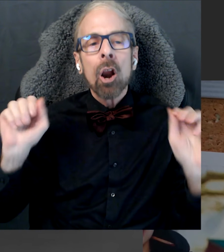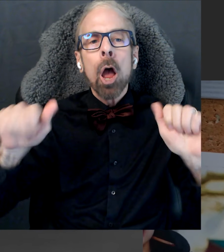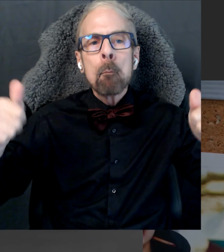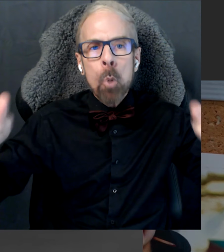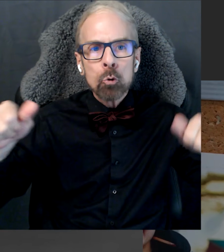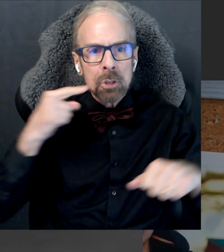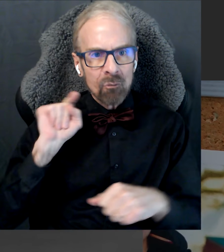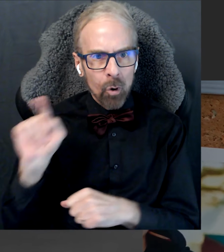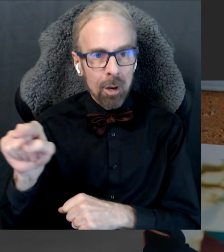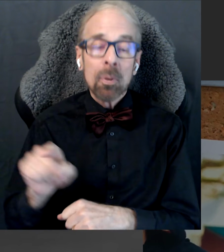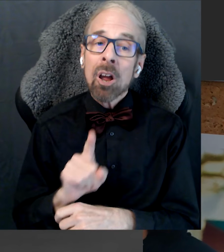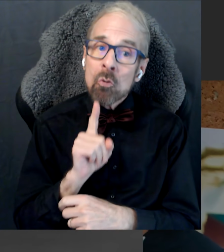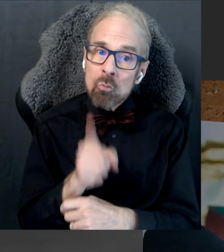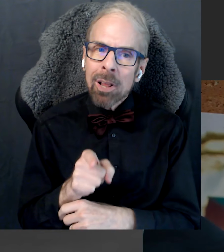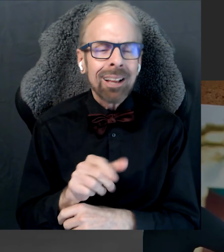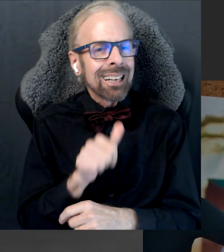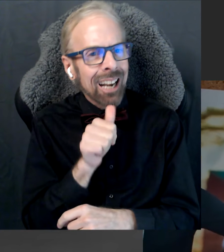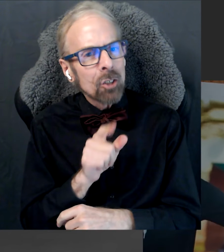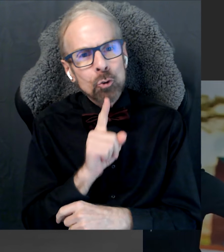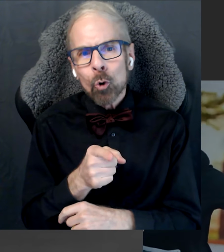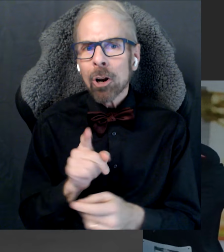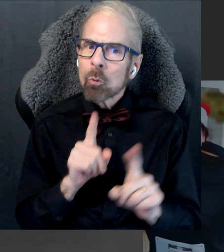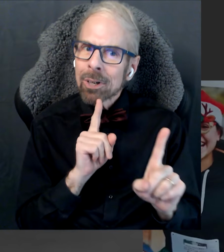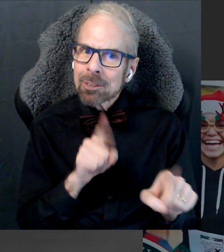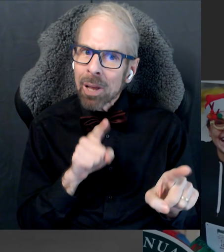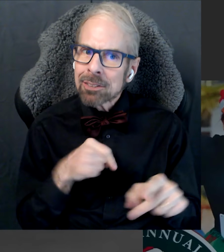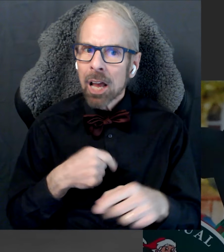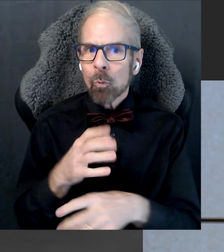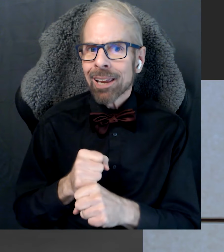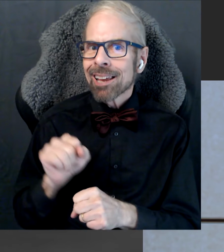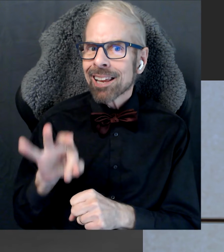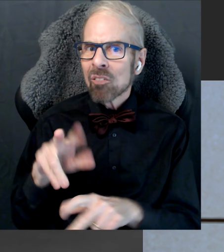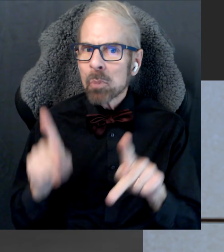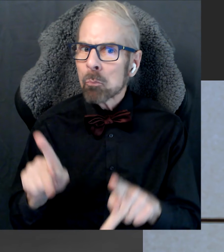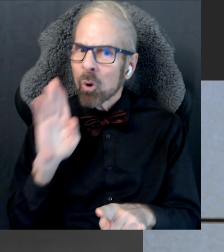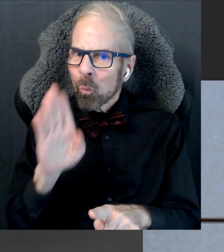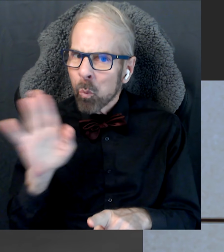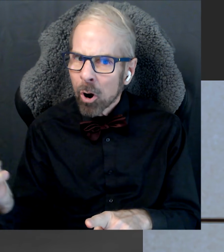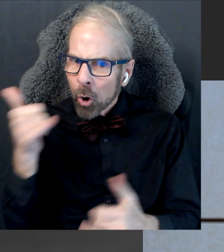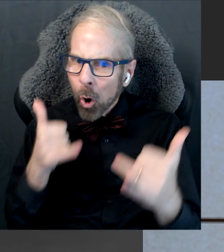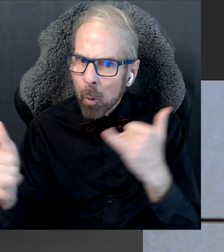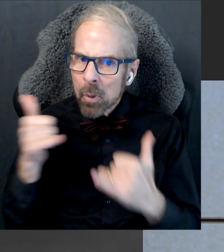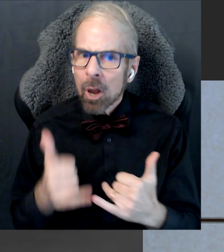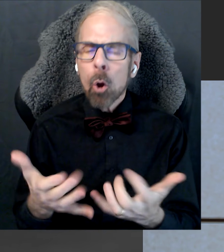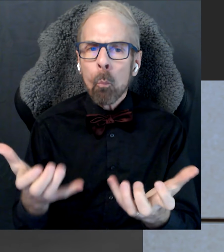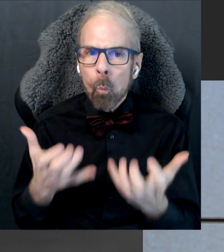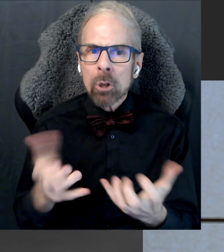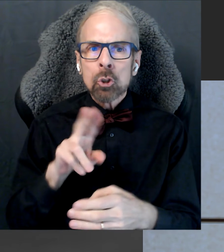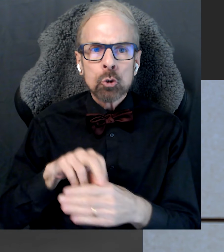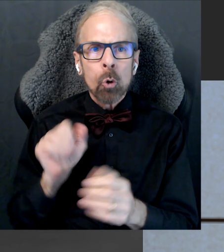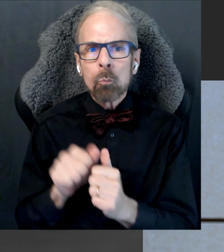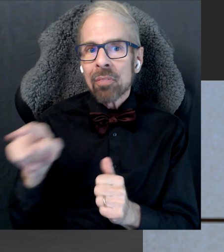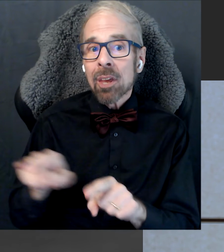I was really unsure about the response I would get if people would call me to want to belay him just